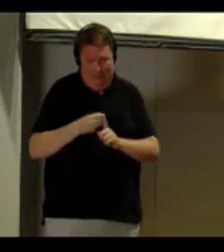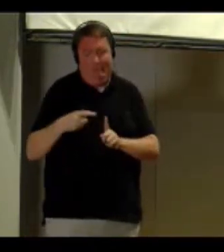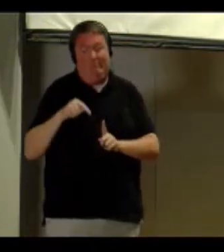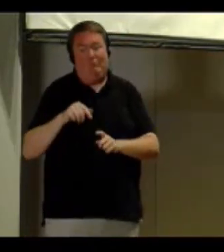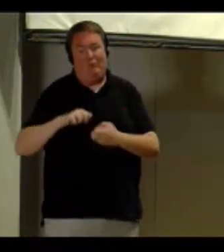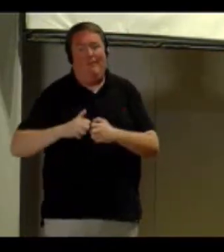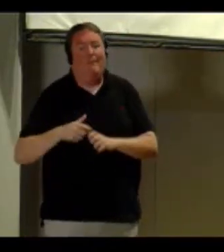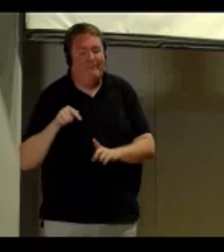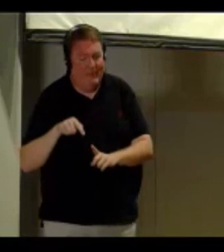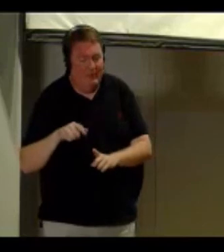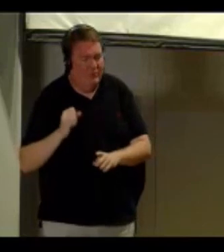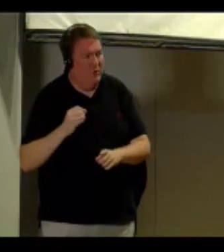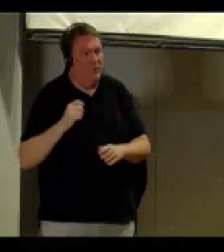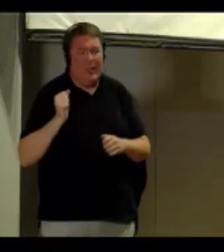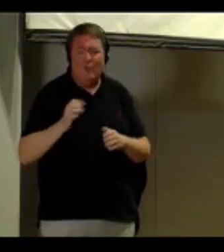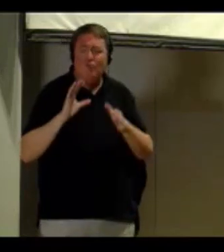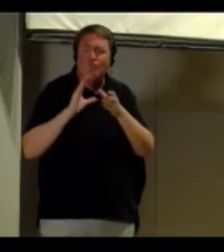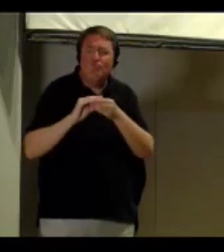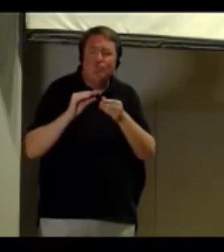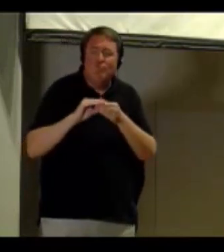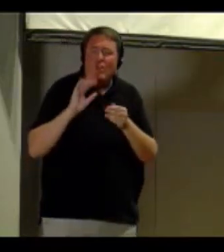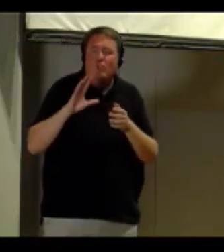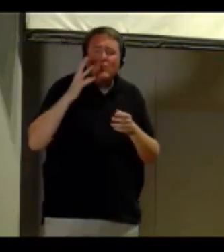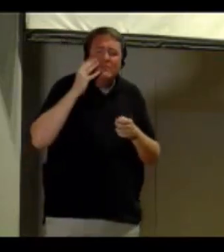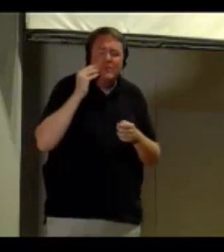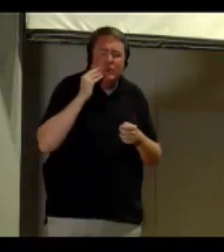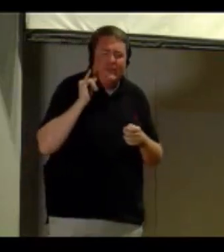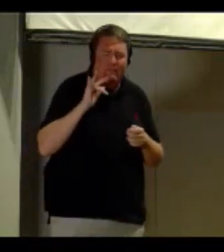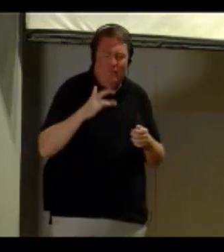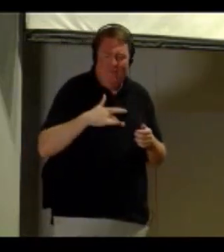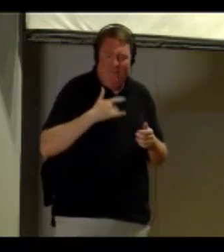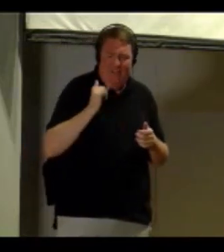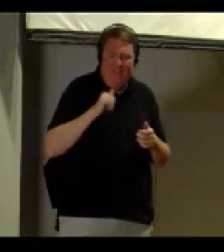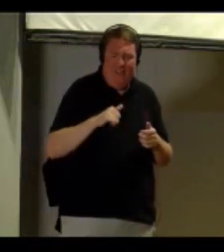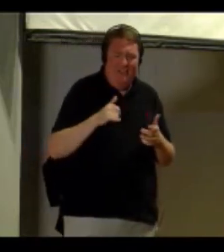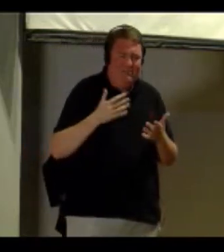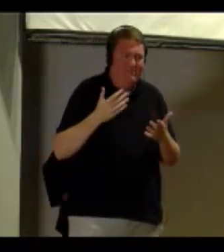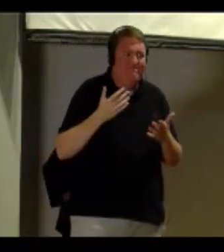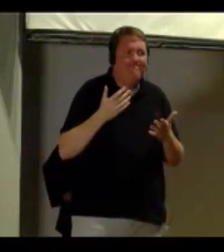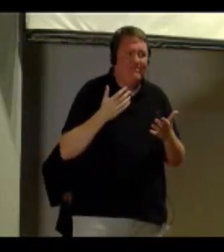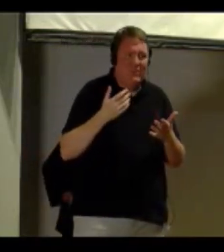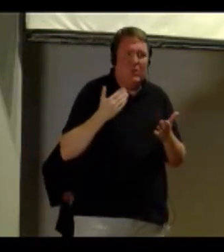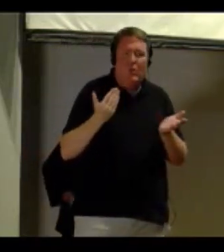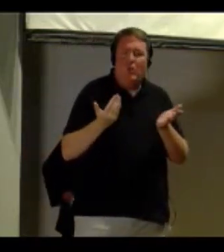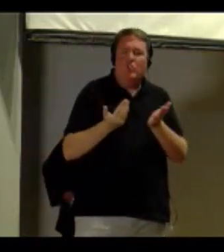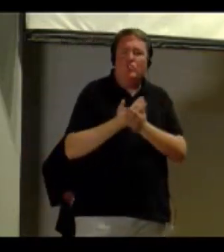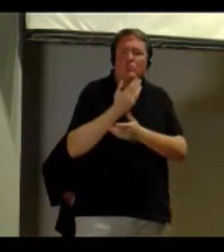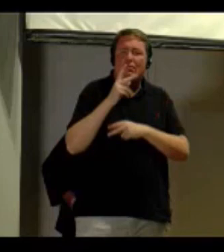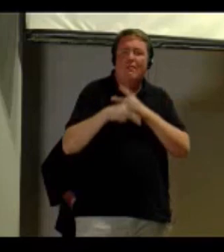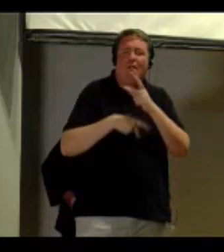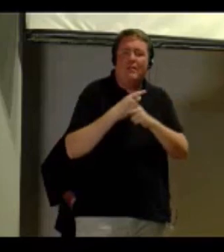reflect, based on your experiences, on whether you feel there are new sorts of best